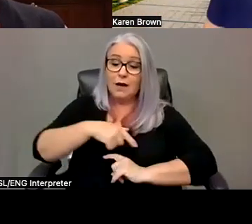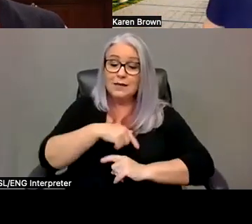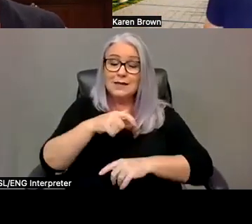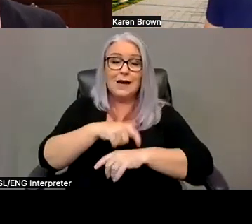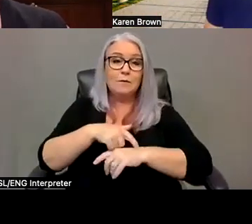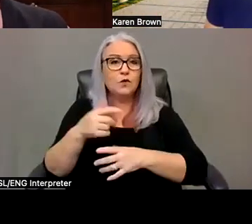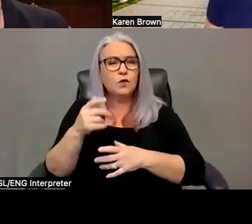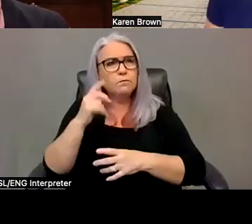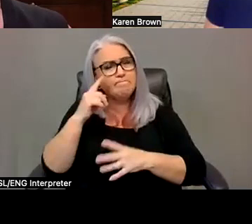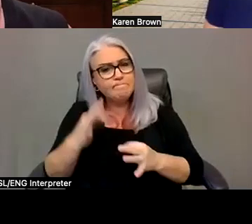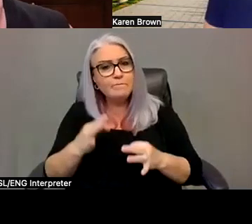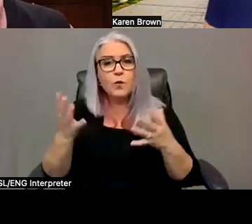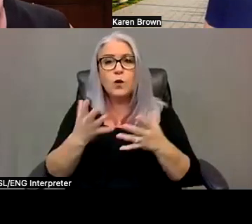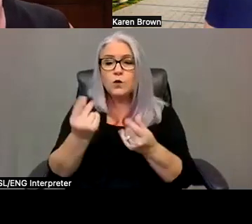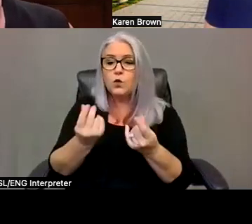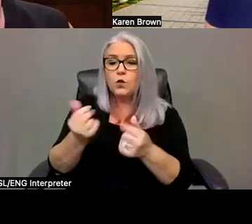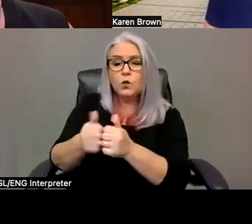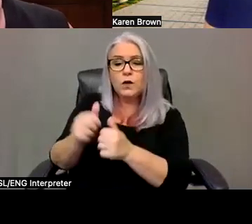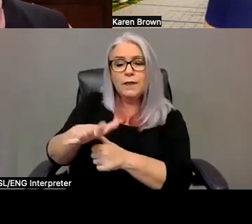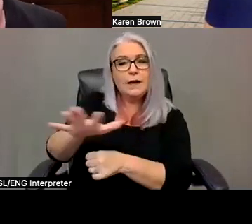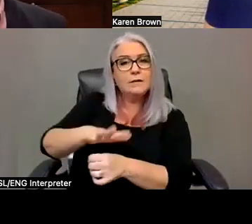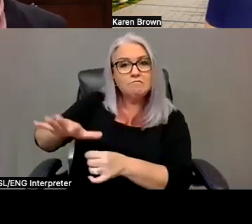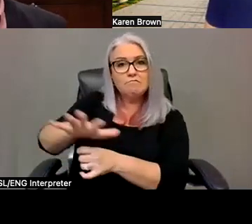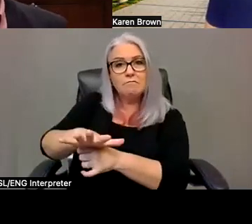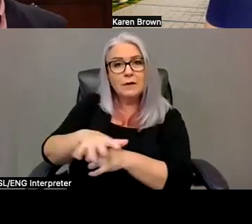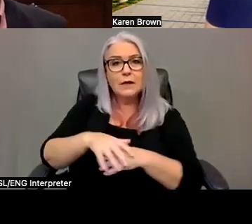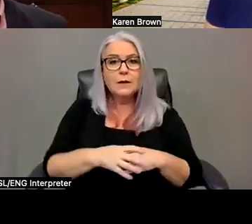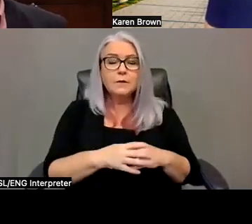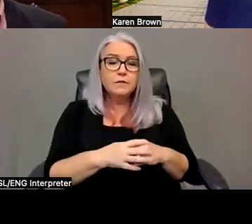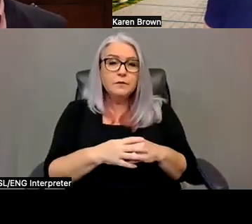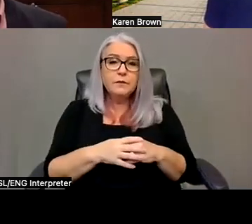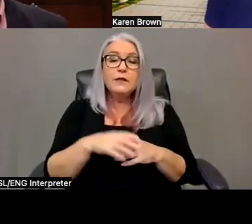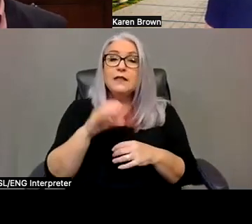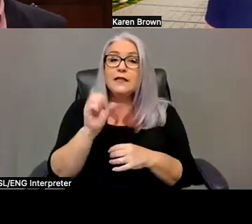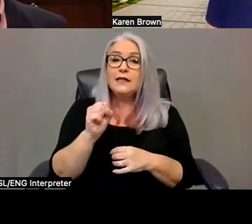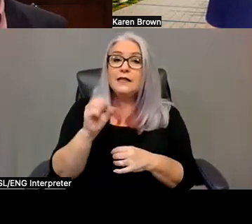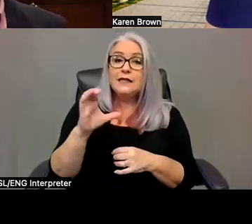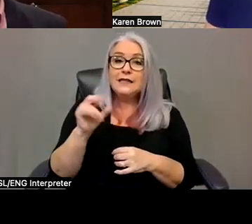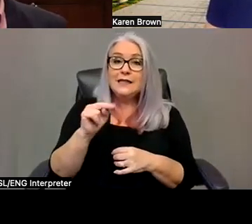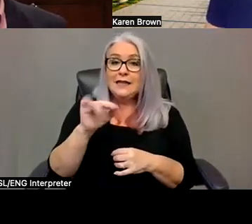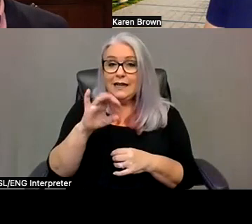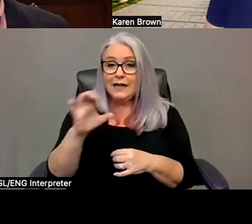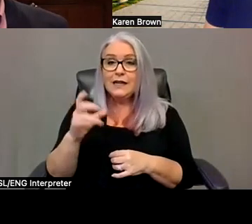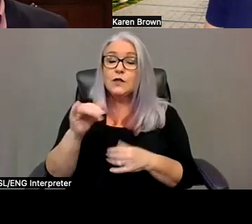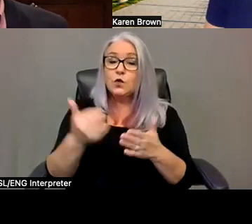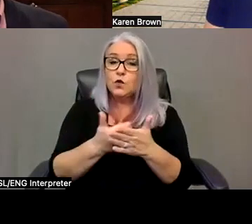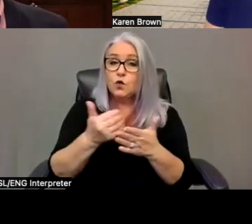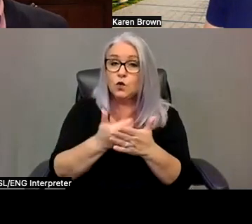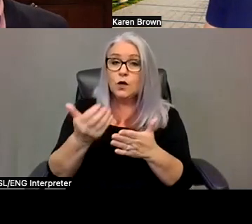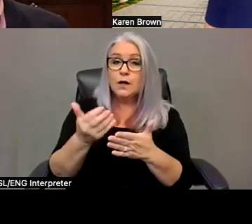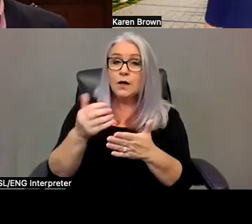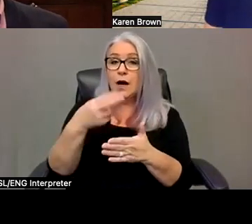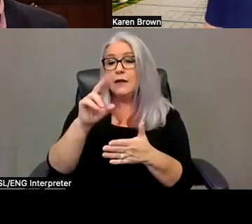space. The Scenic Hudson is working on a new river walk that's going to come into that